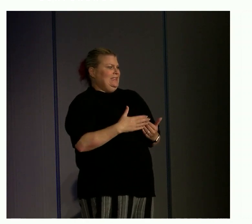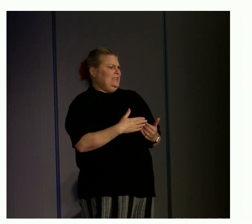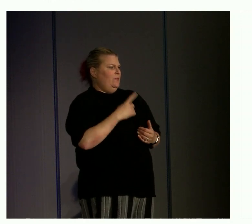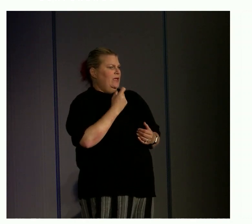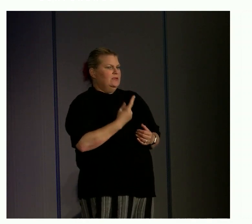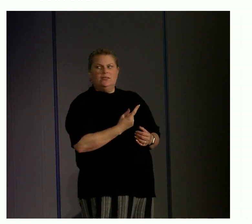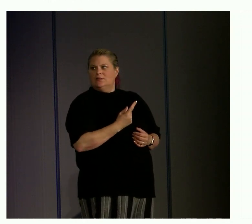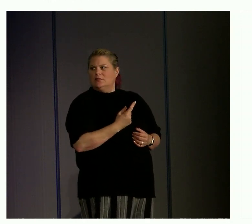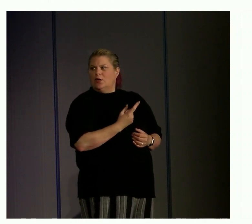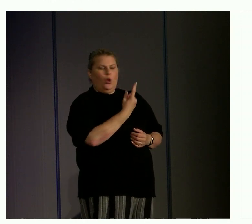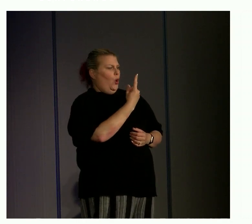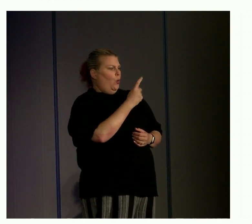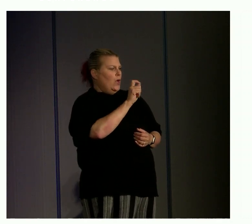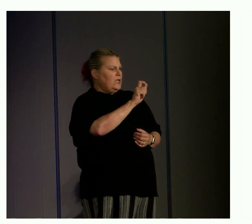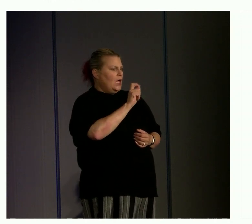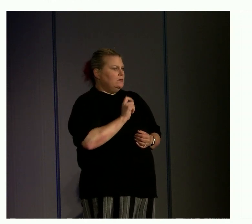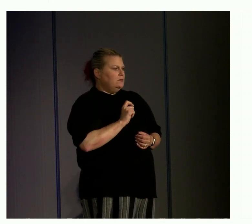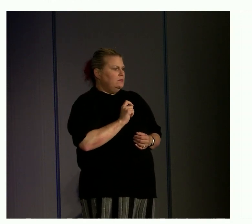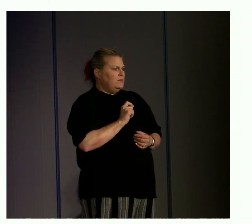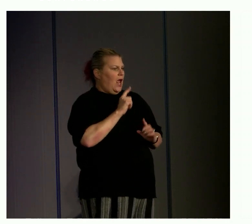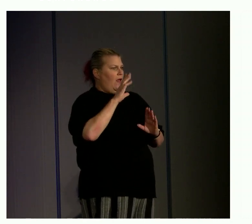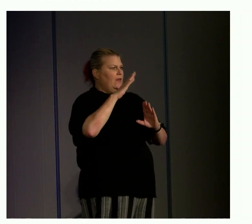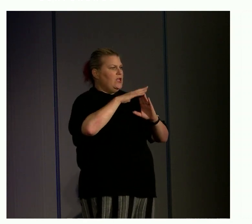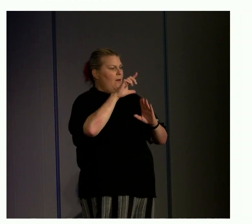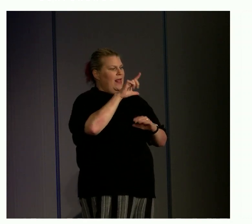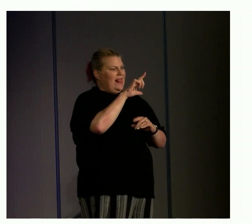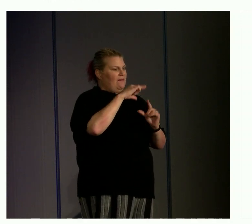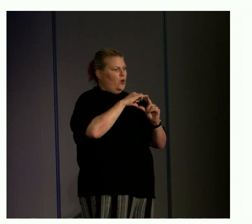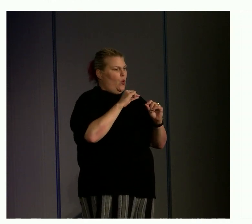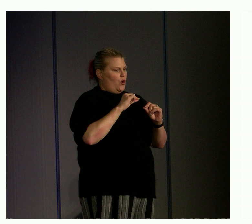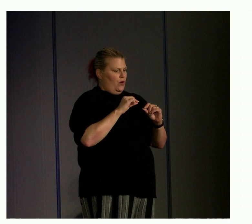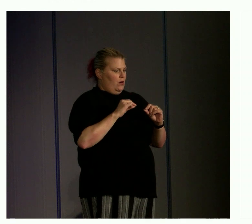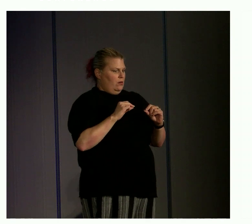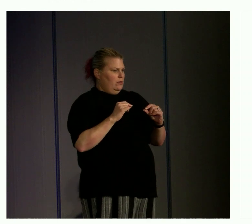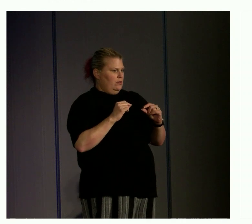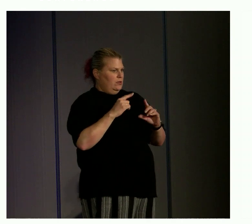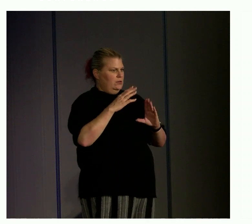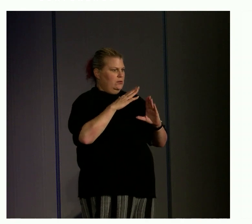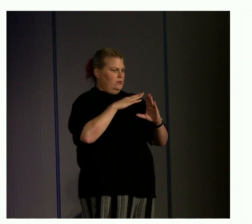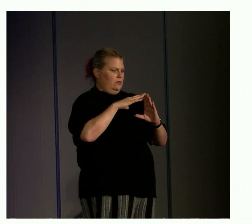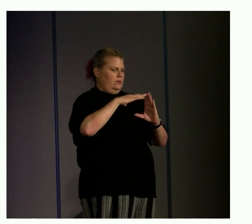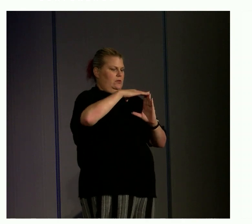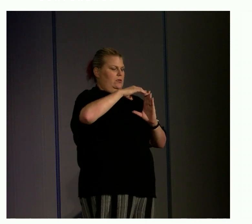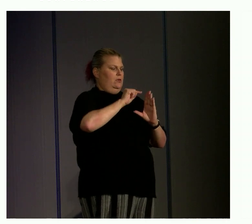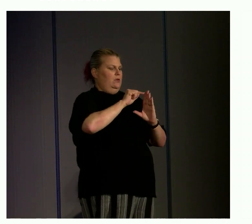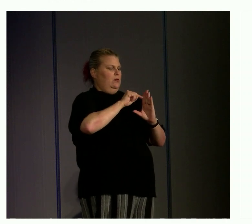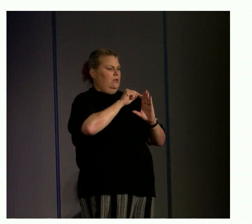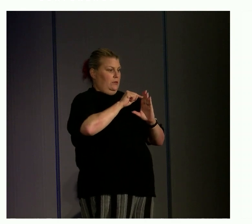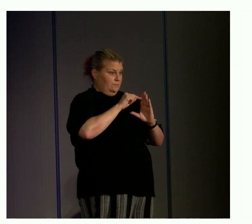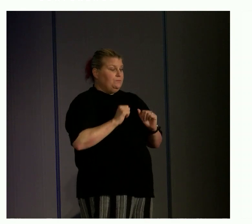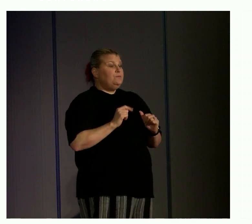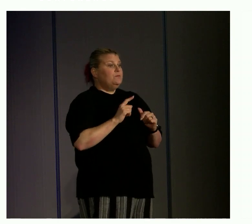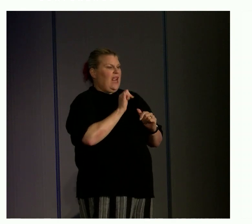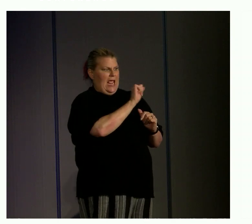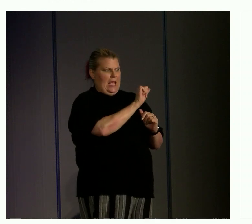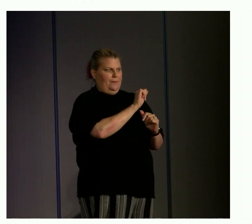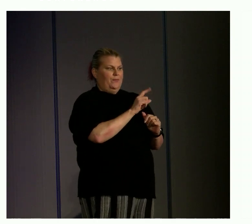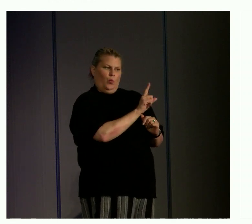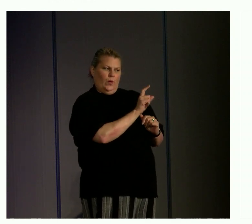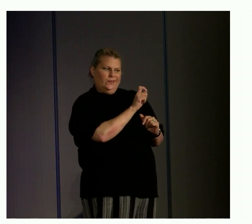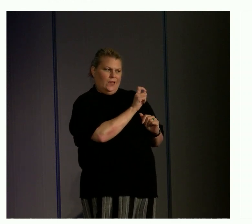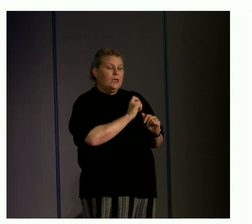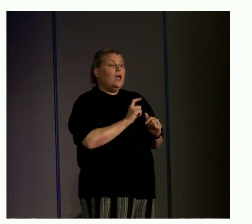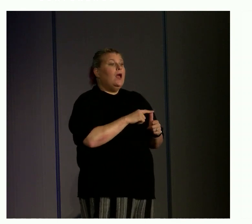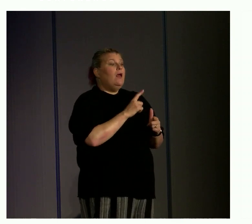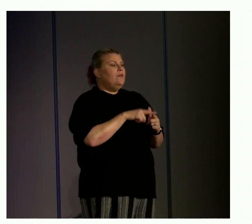because that's only one dot at the top left corner of the brick. So that's letter A. And then all of